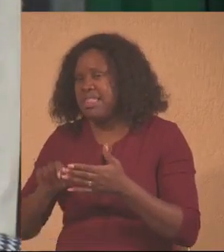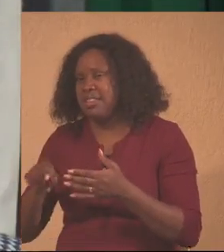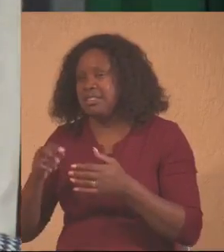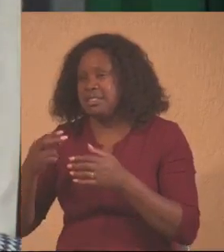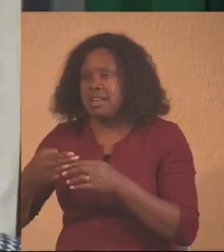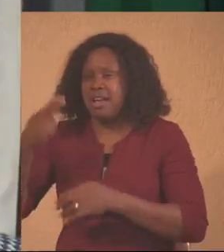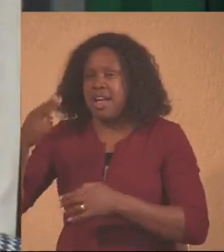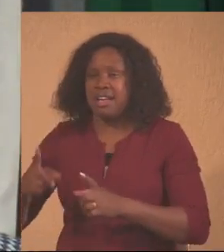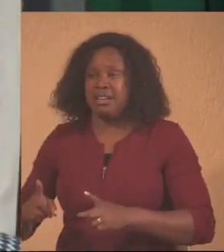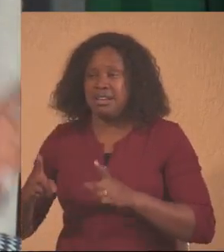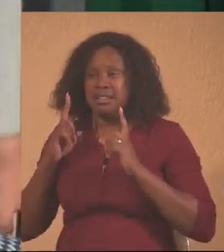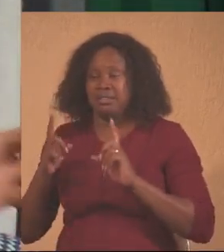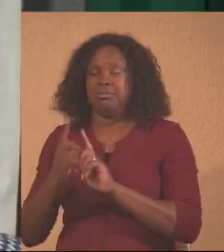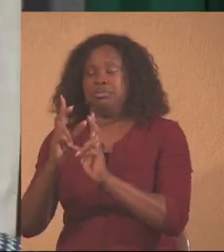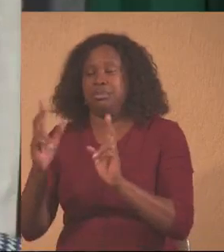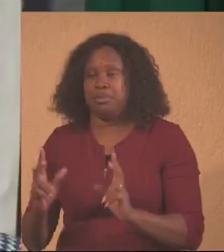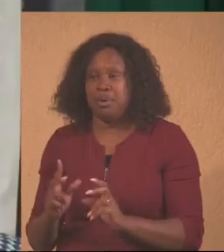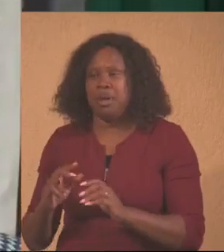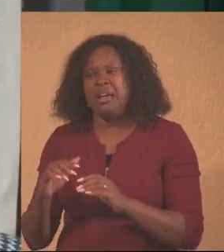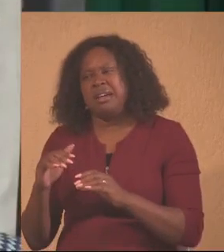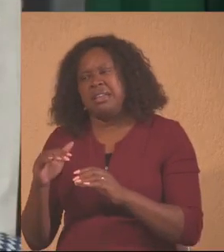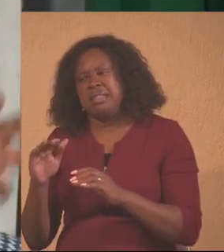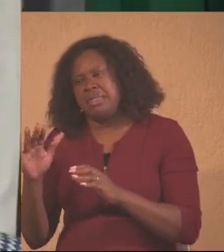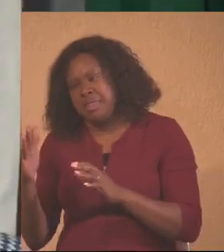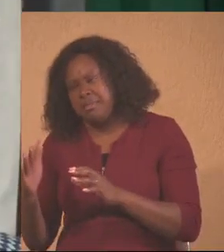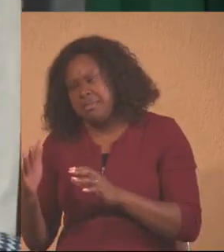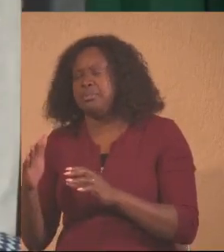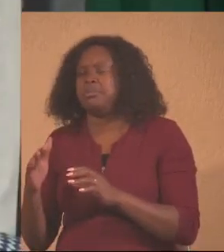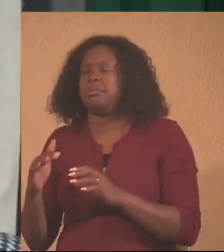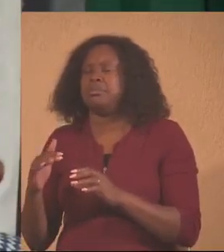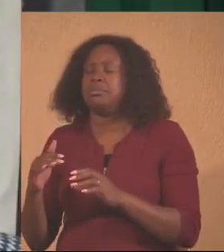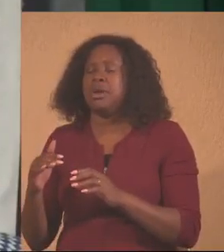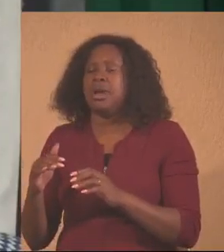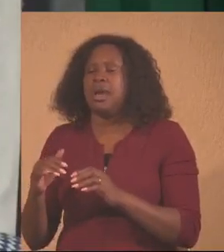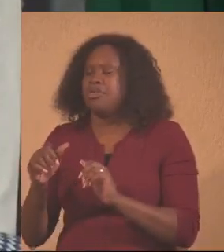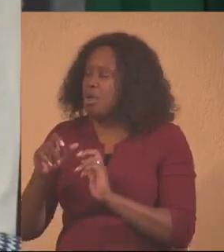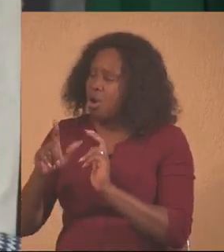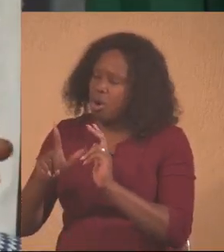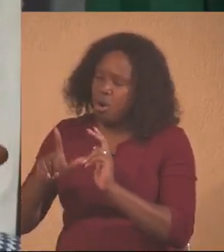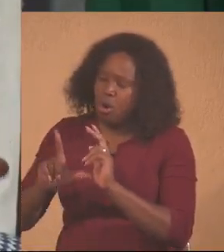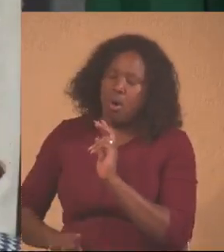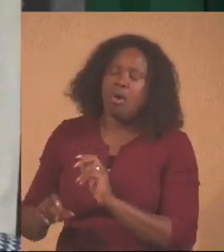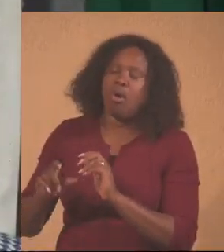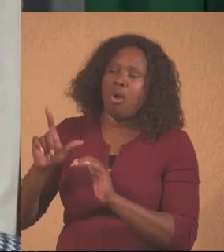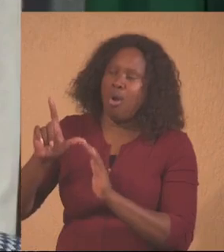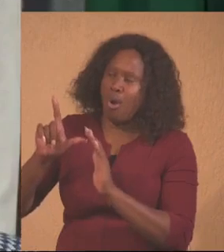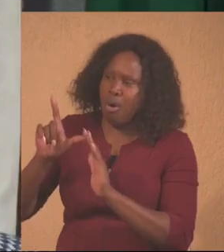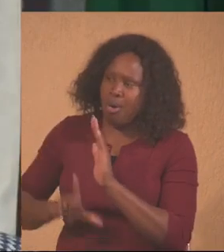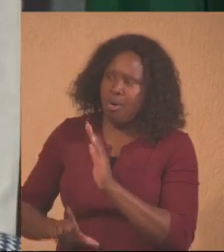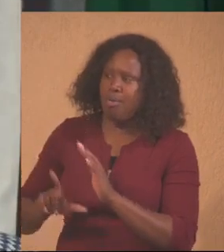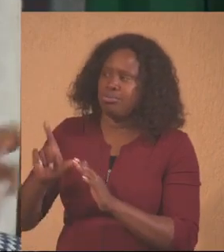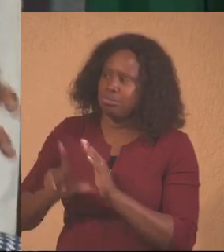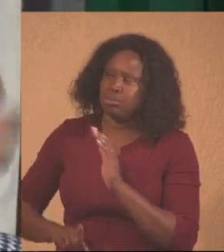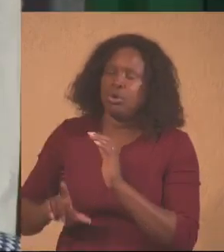contacts, the medium risk contacts, and the low risk contacts. So if you are very close to the confirmed case, you